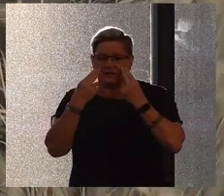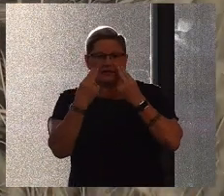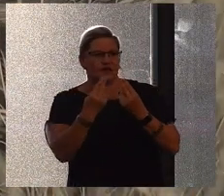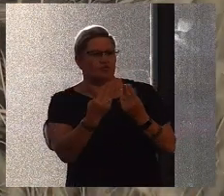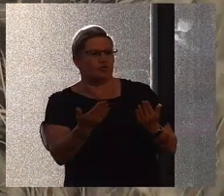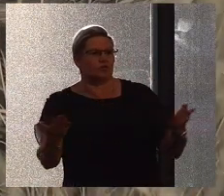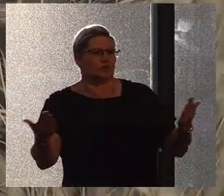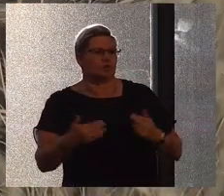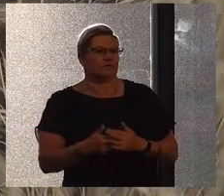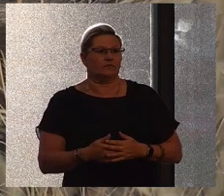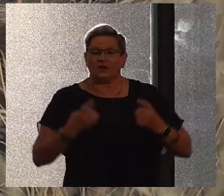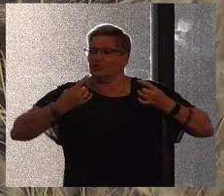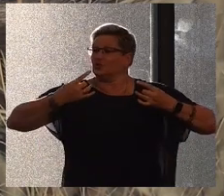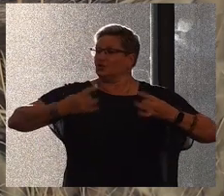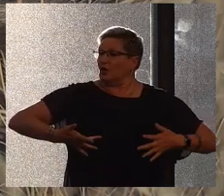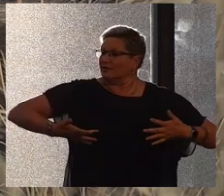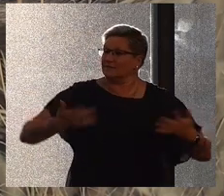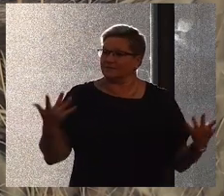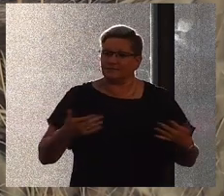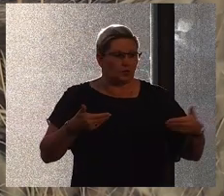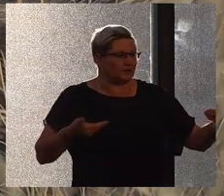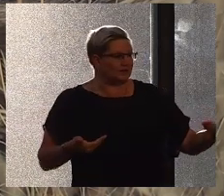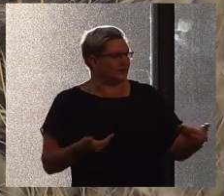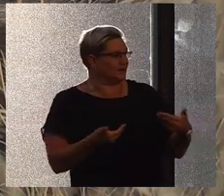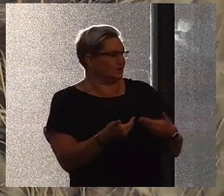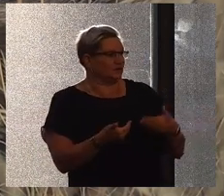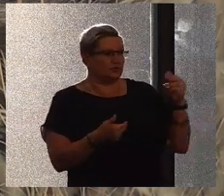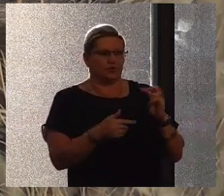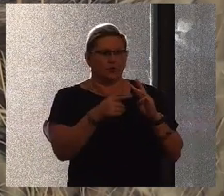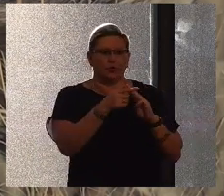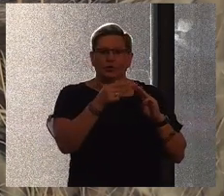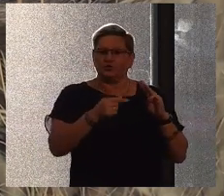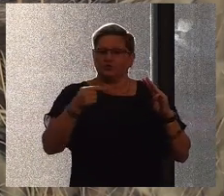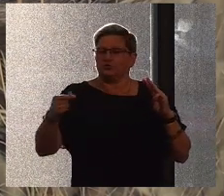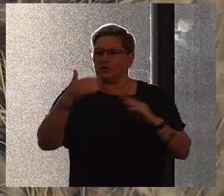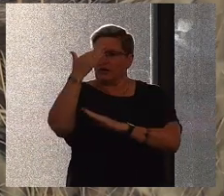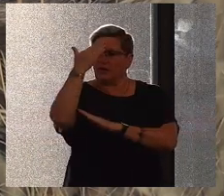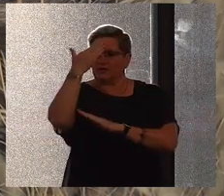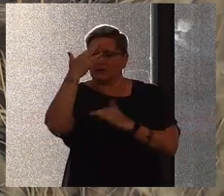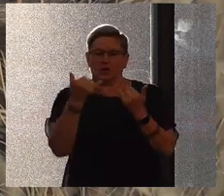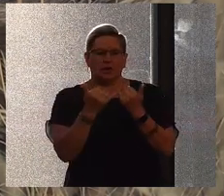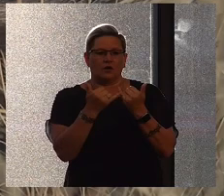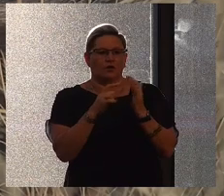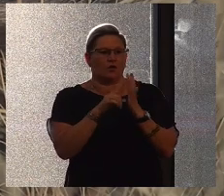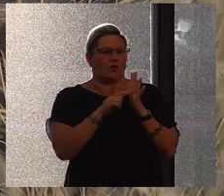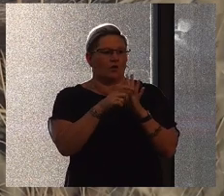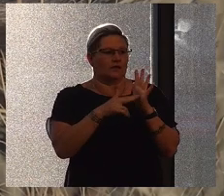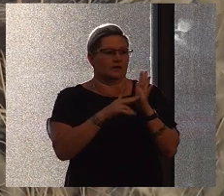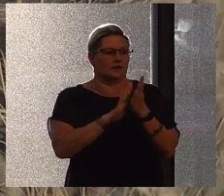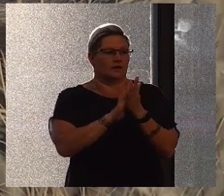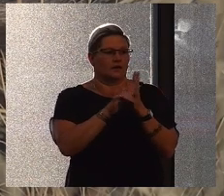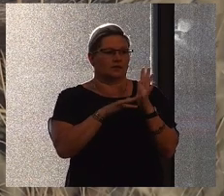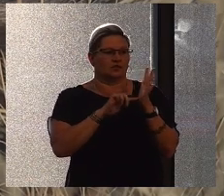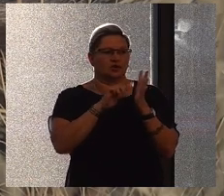Okay, to kick things off, we would love to introduce Wurundjeri Elder, Uncle Colin Hunter Jr.,